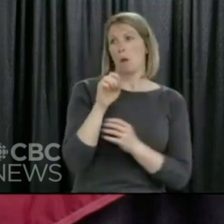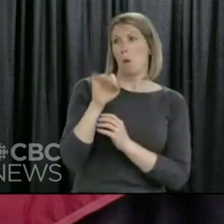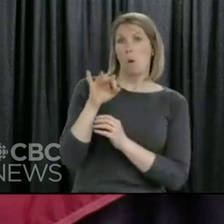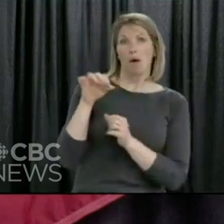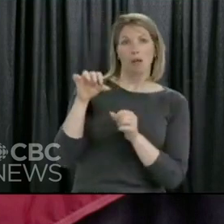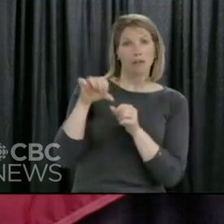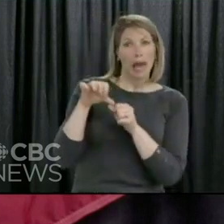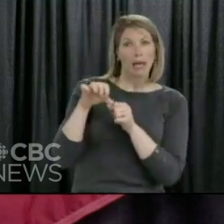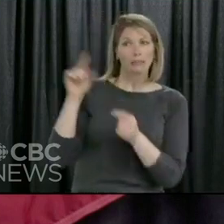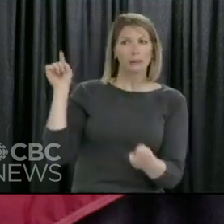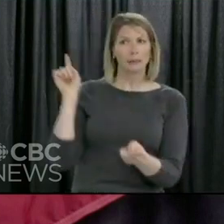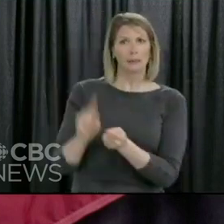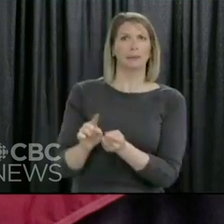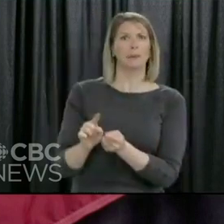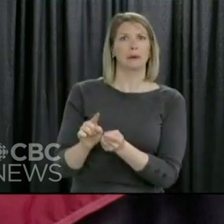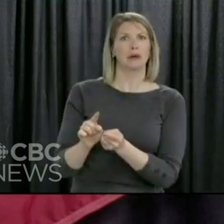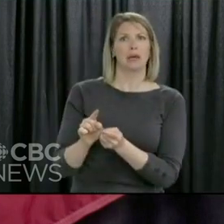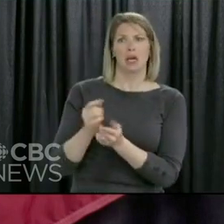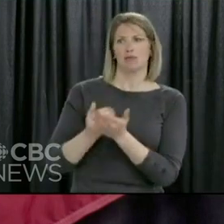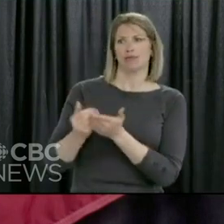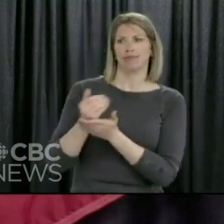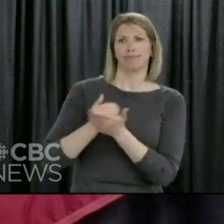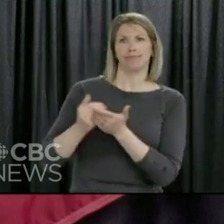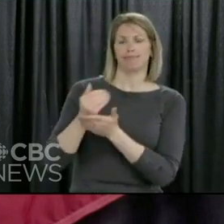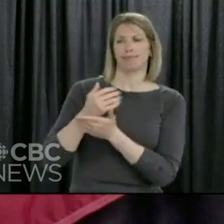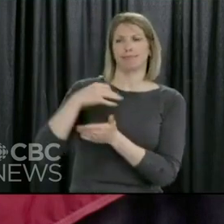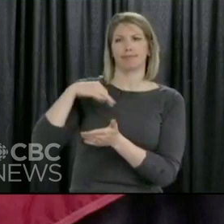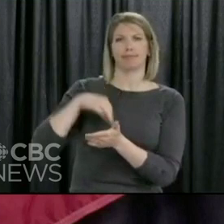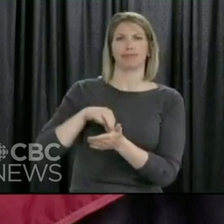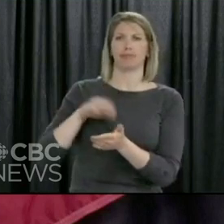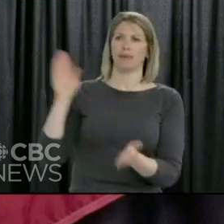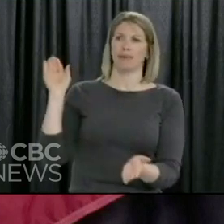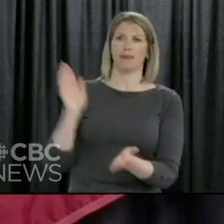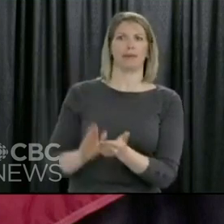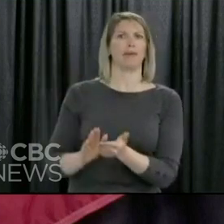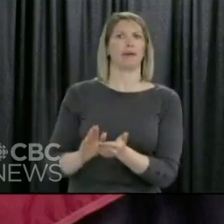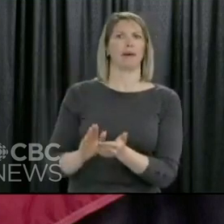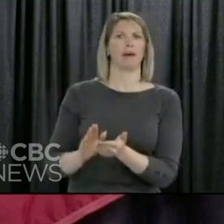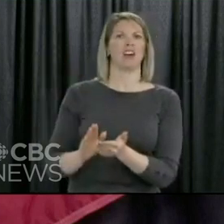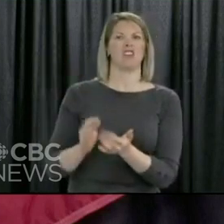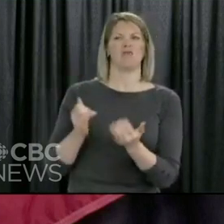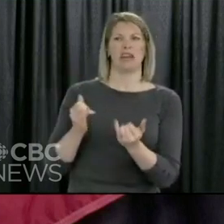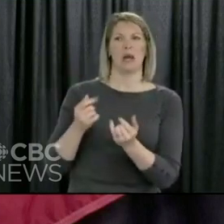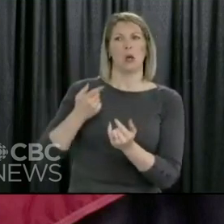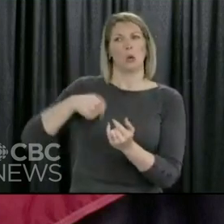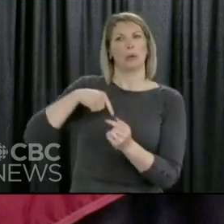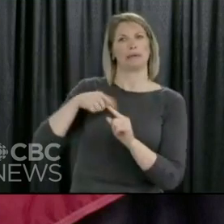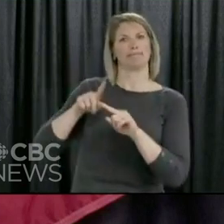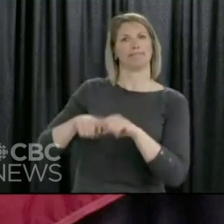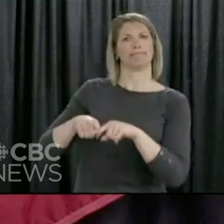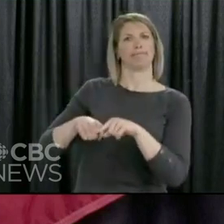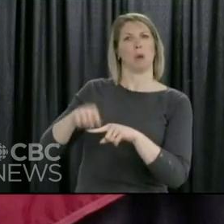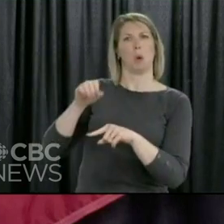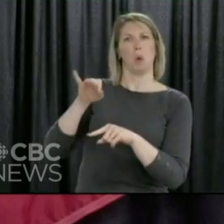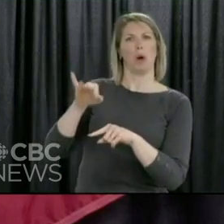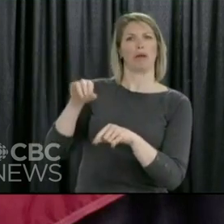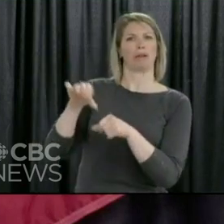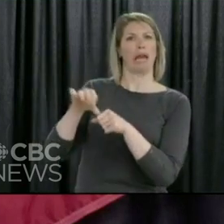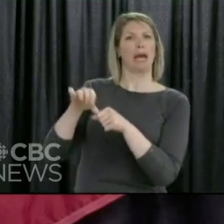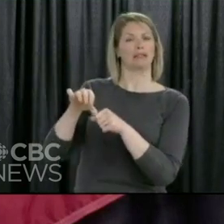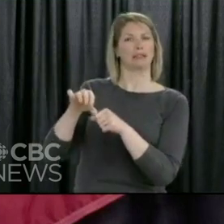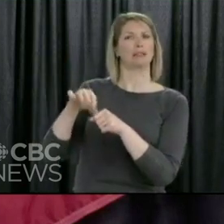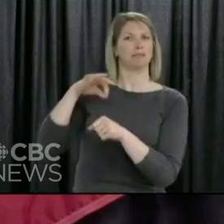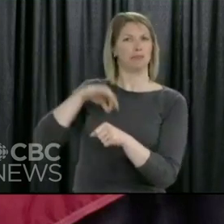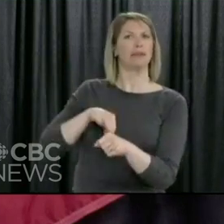that was having on the decline in revenues, of oil revenues, nearly 30% of the GDP in our province. So we've been looking for support from the